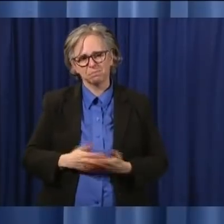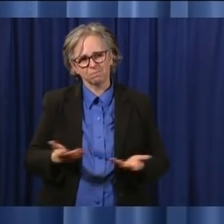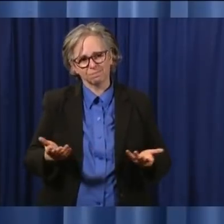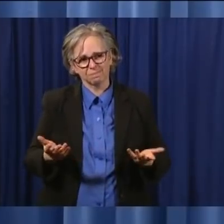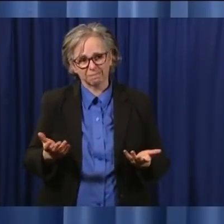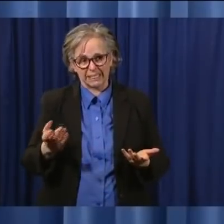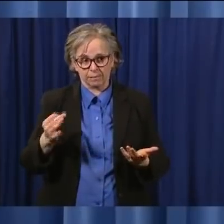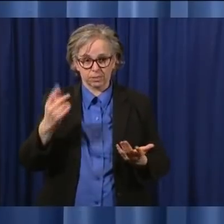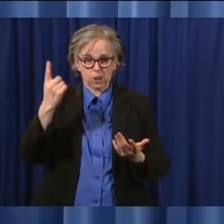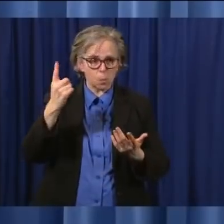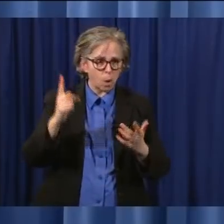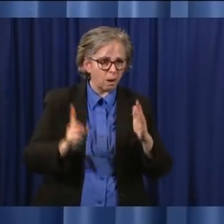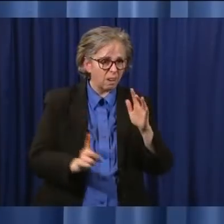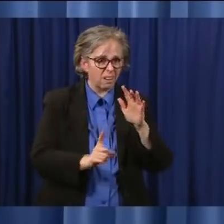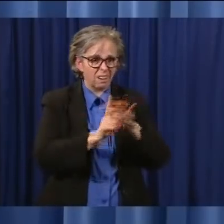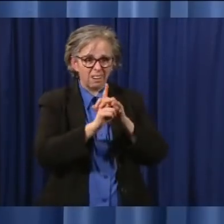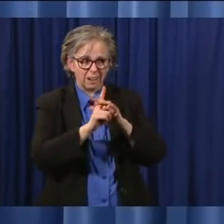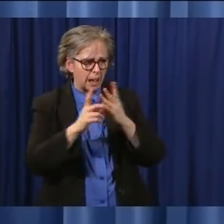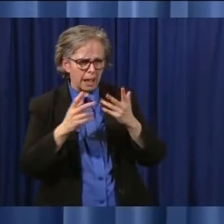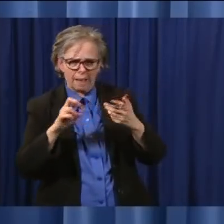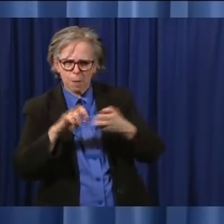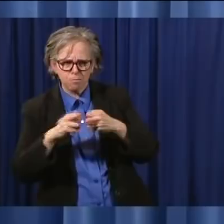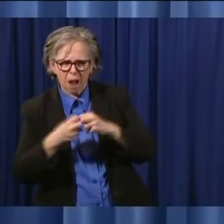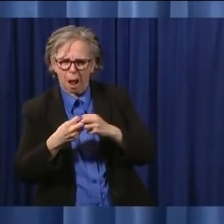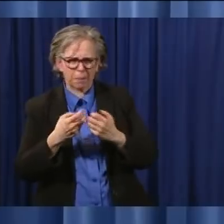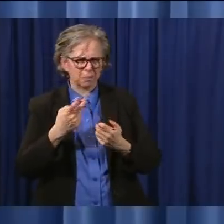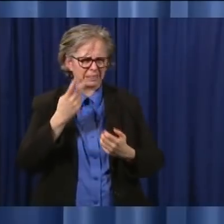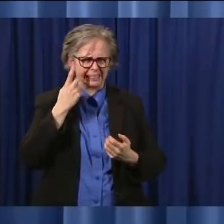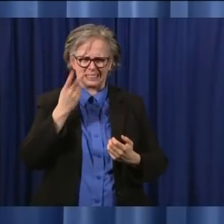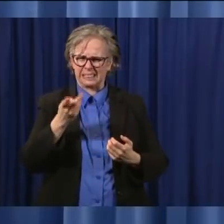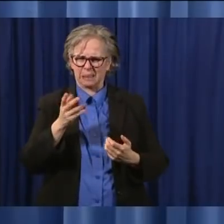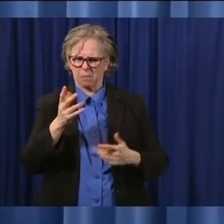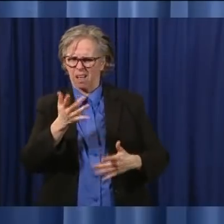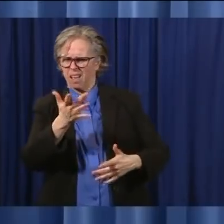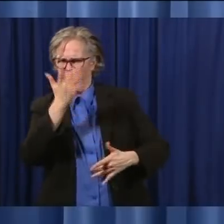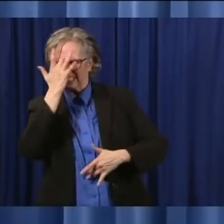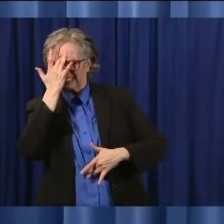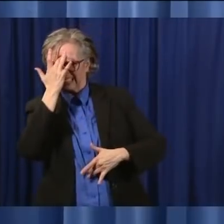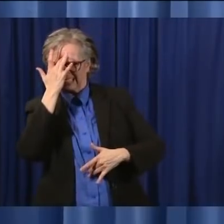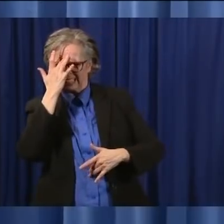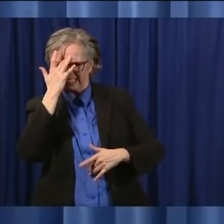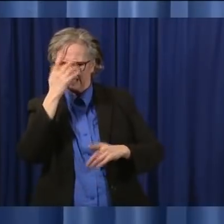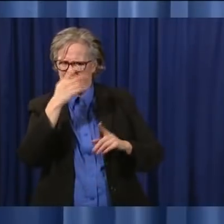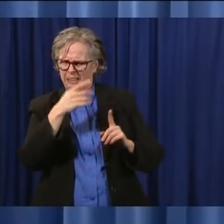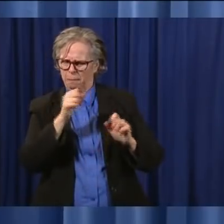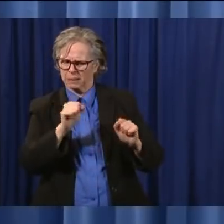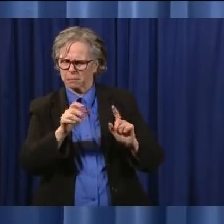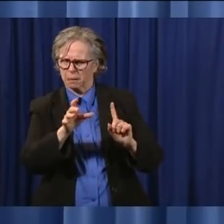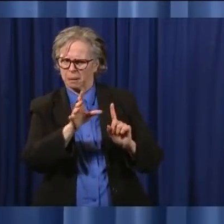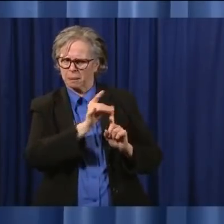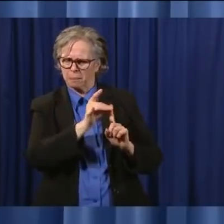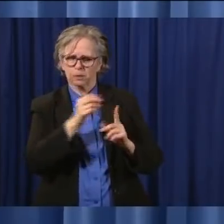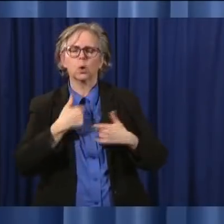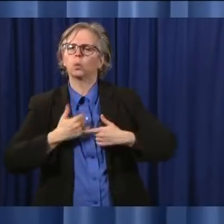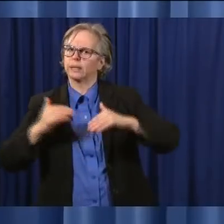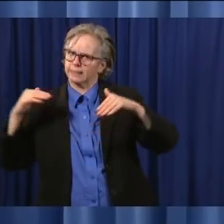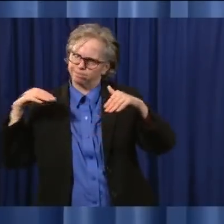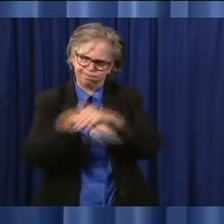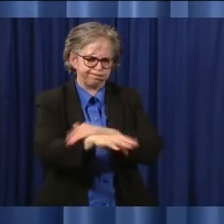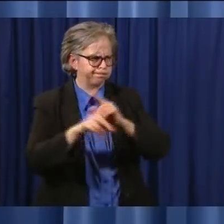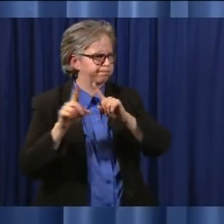has a problem there or looks like they might test positive, making sure we're able to get in there and get that testing done quickly, and then